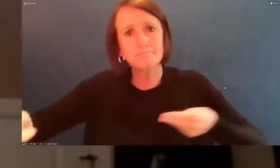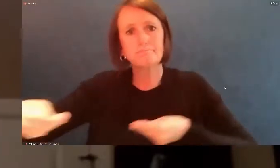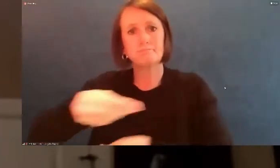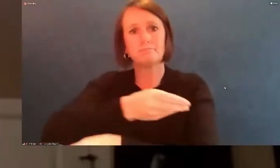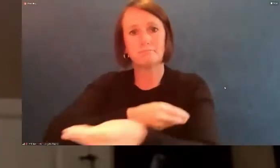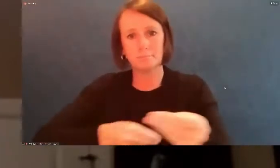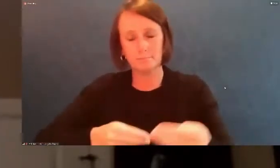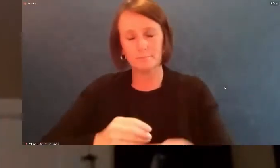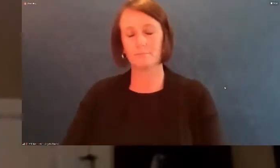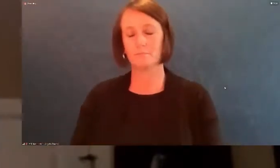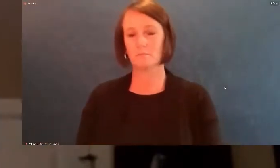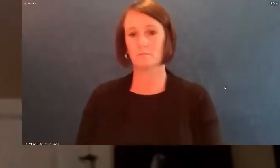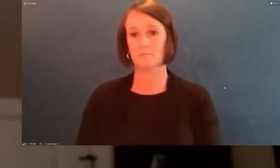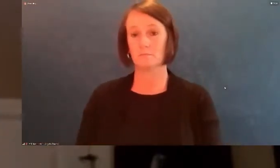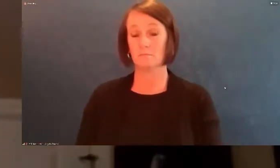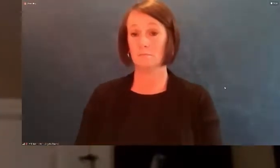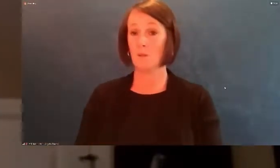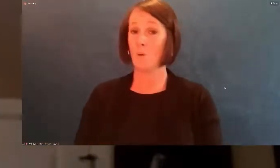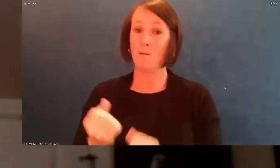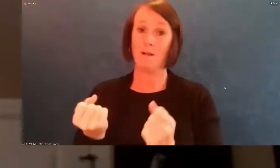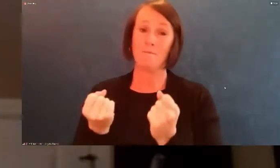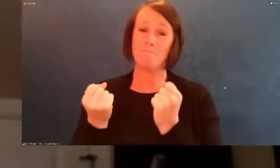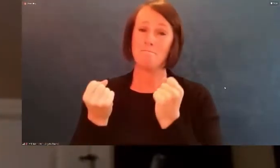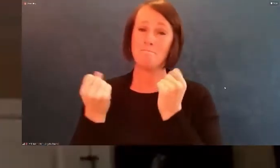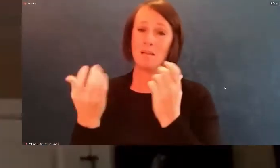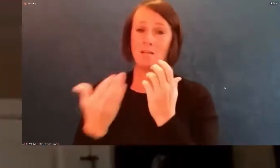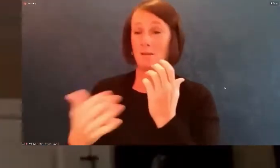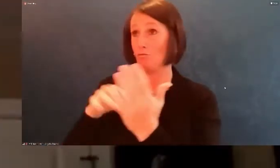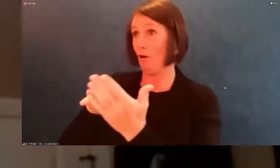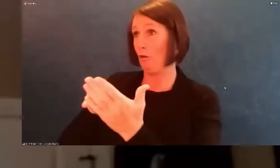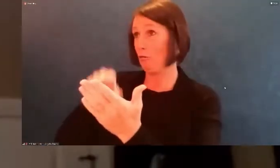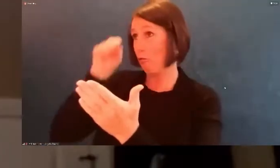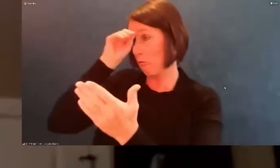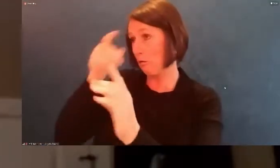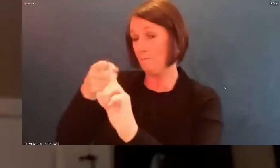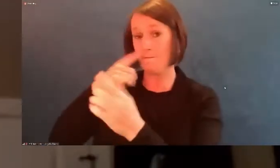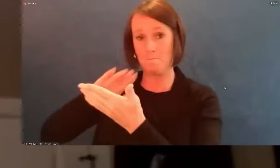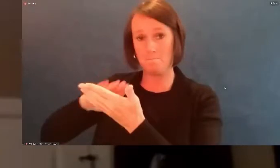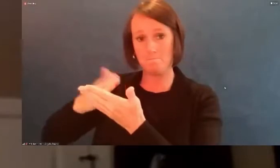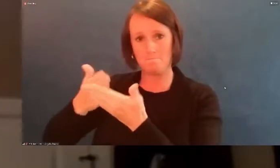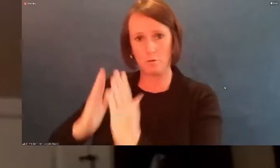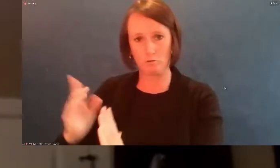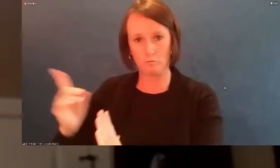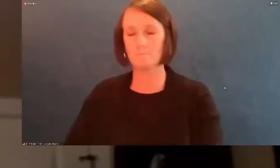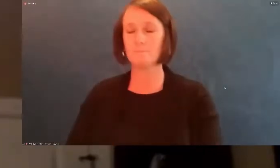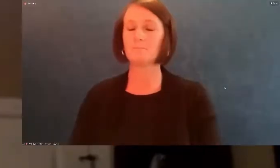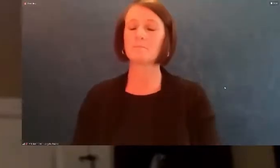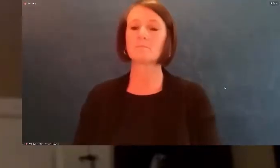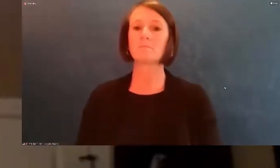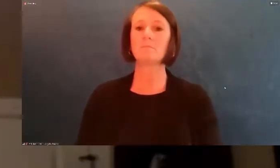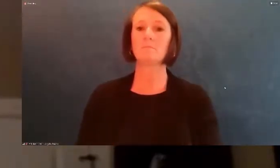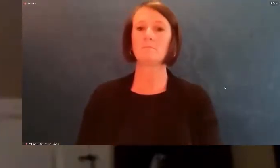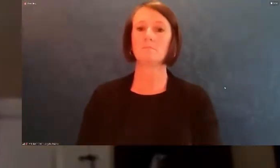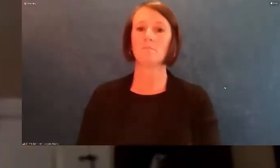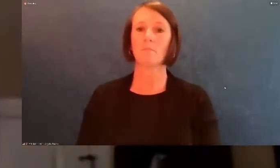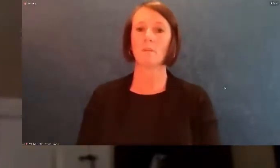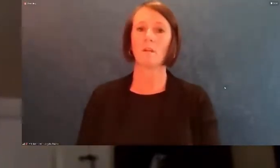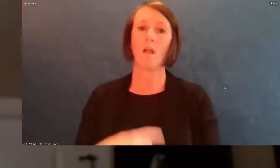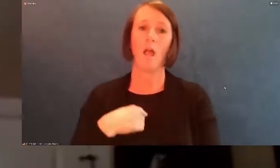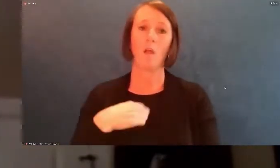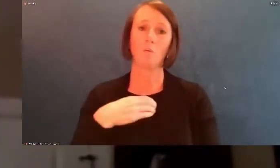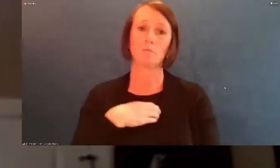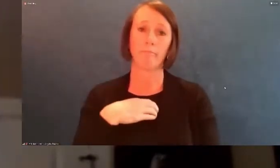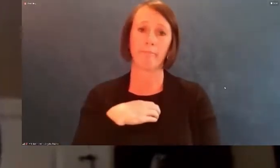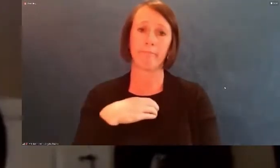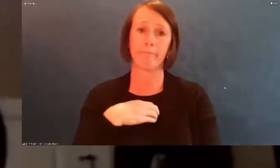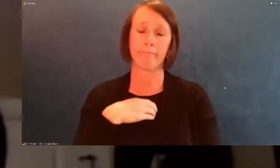from David King of many was I was complaining one morning because in Fort Smith, we're only 2,500 people.